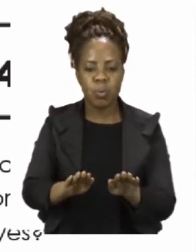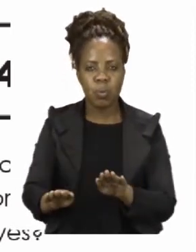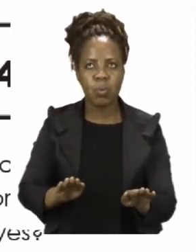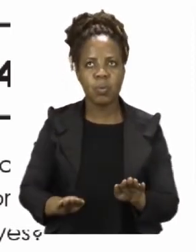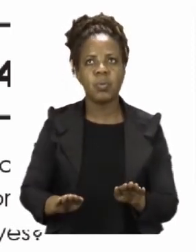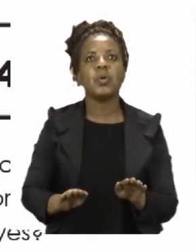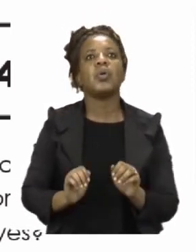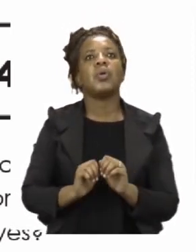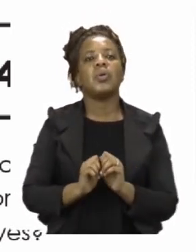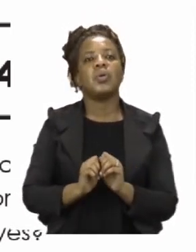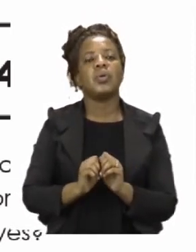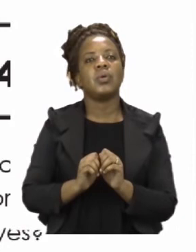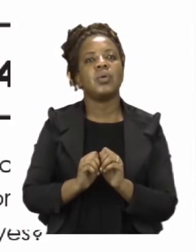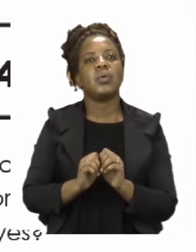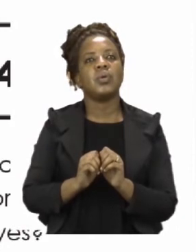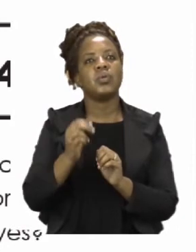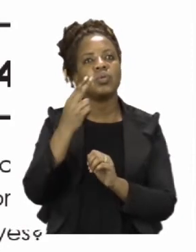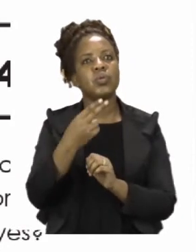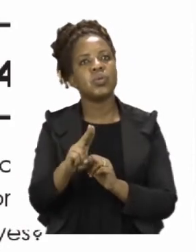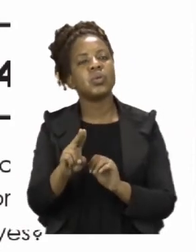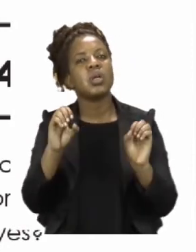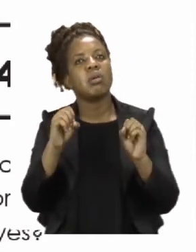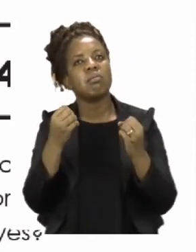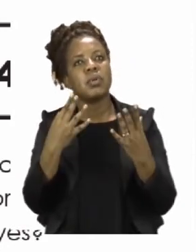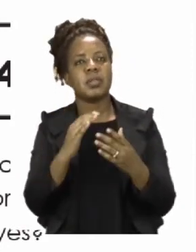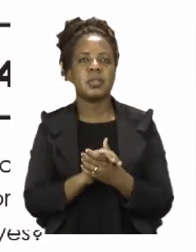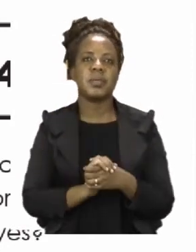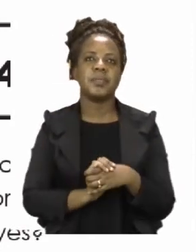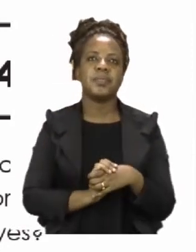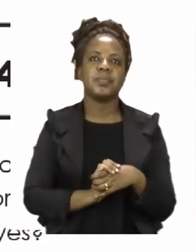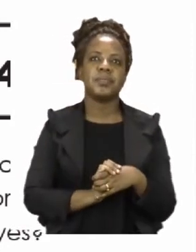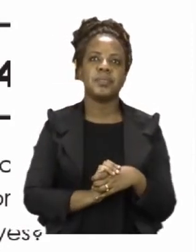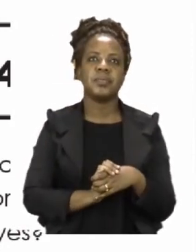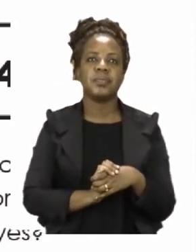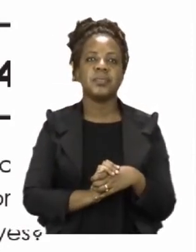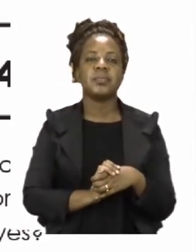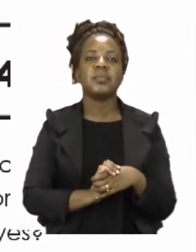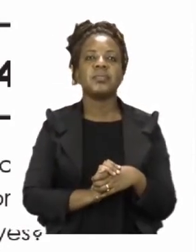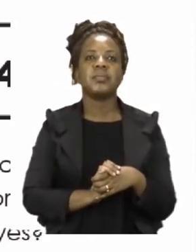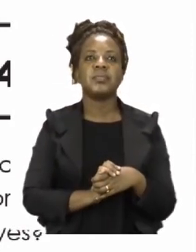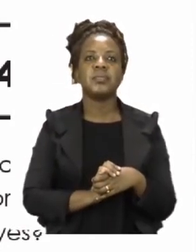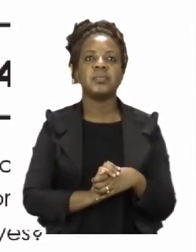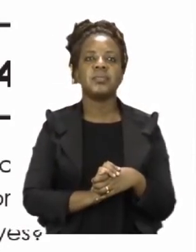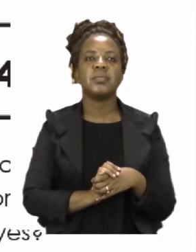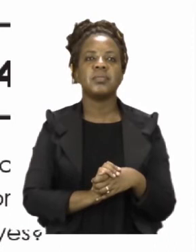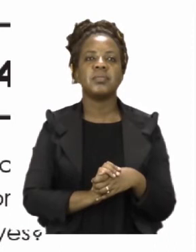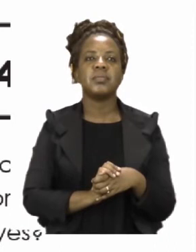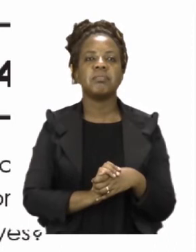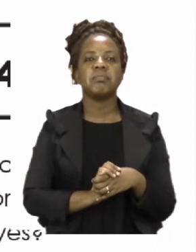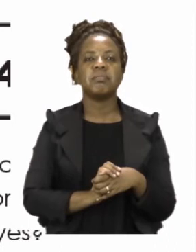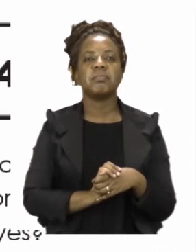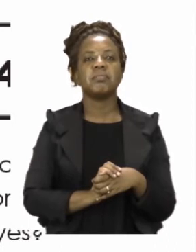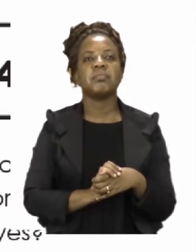problem, you first need to read the story so that you understand what it is all about. And then you read